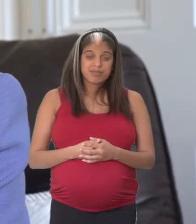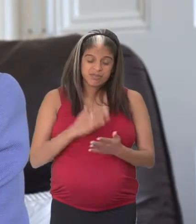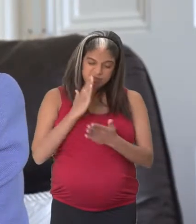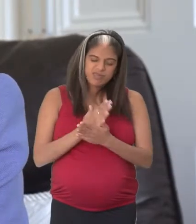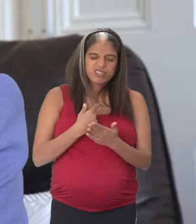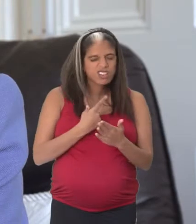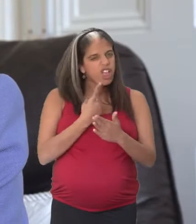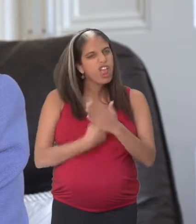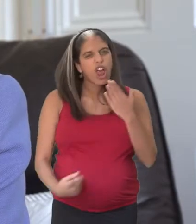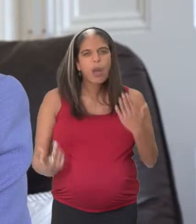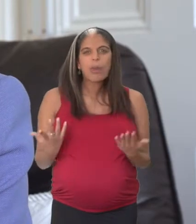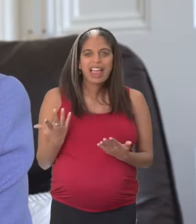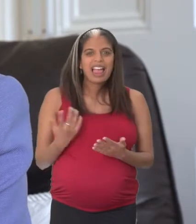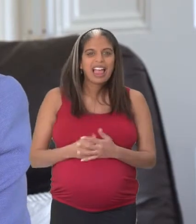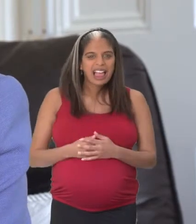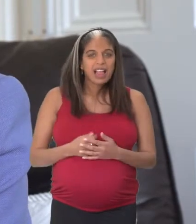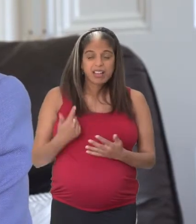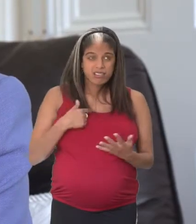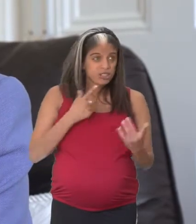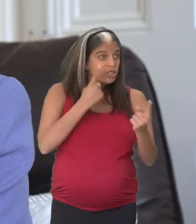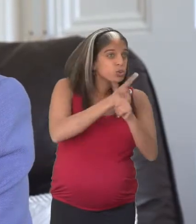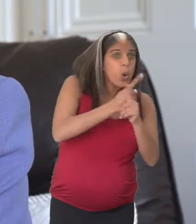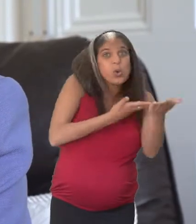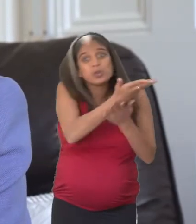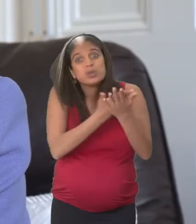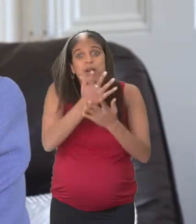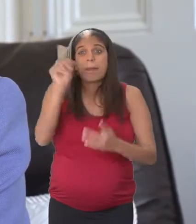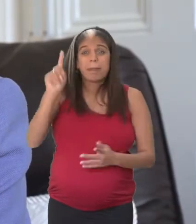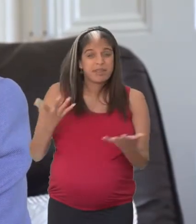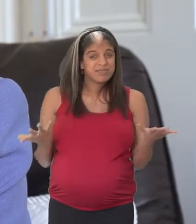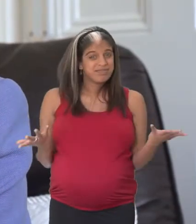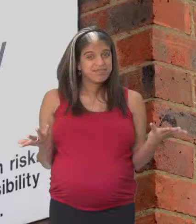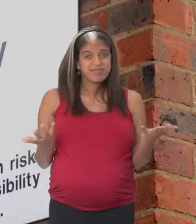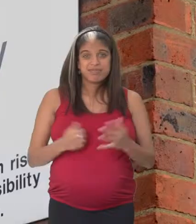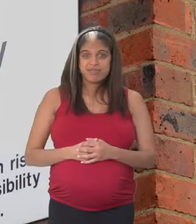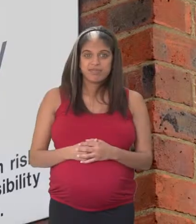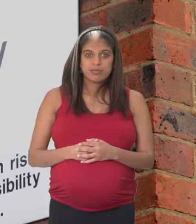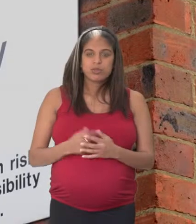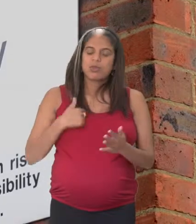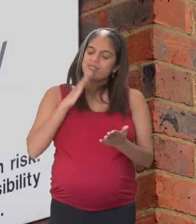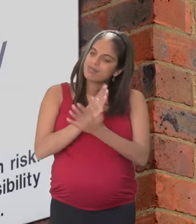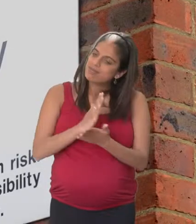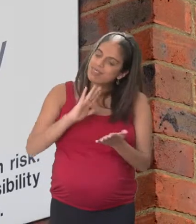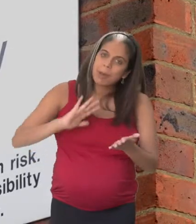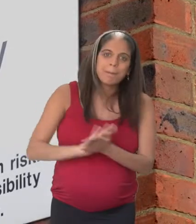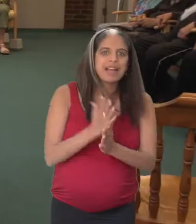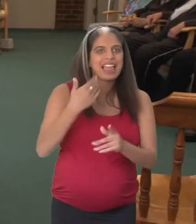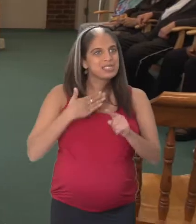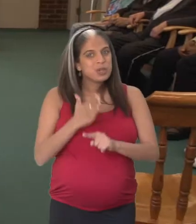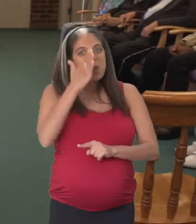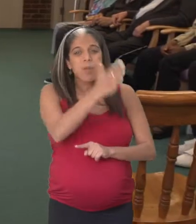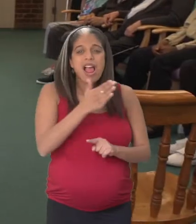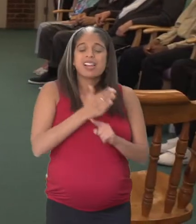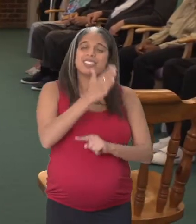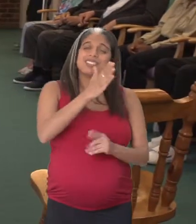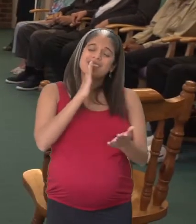very lonely and I wouldn't have anyone to talk to. And I was so pleased when I went there.